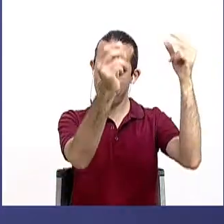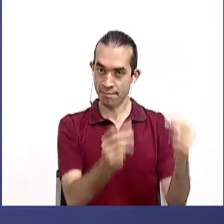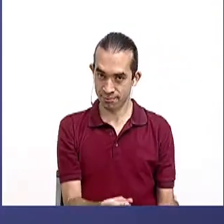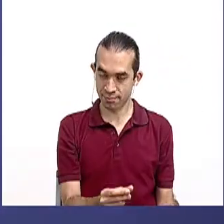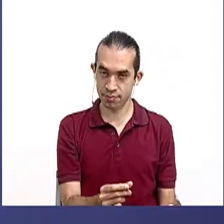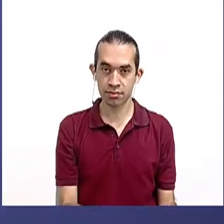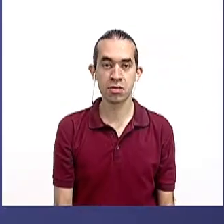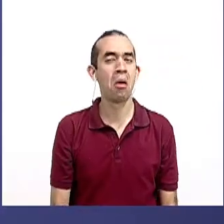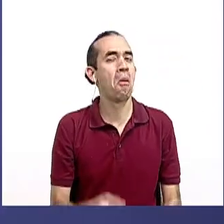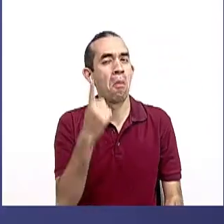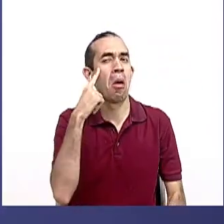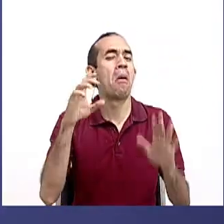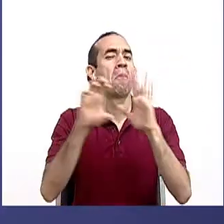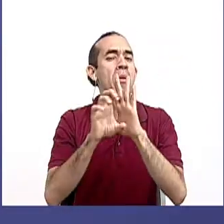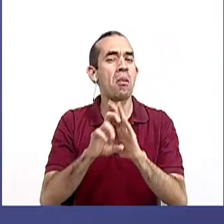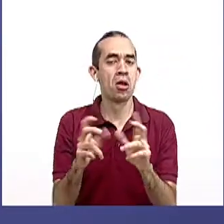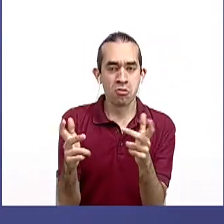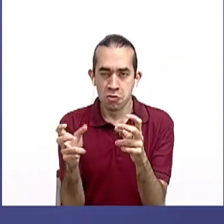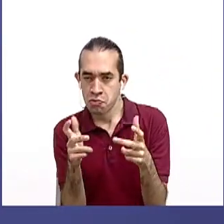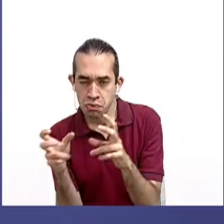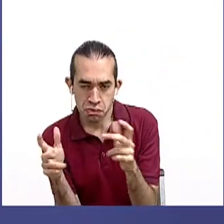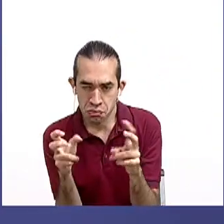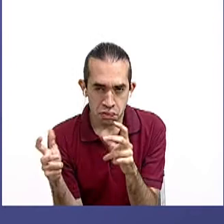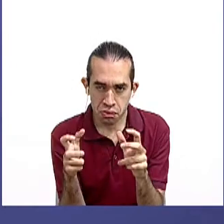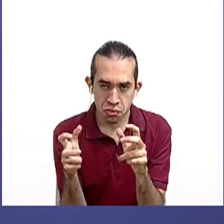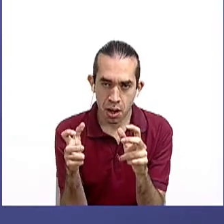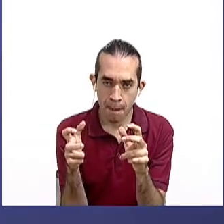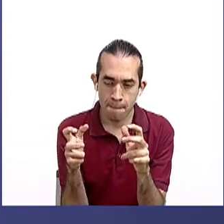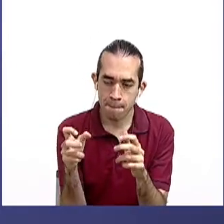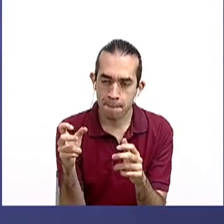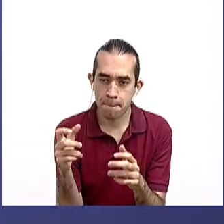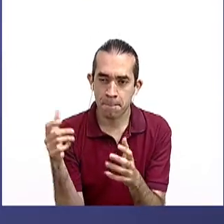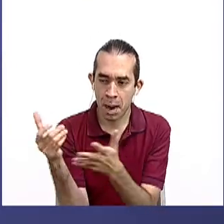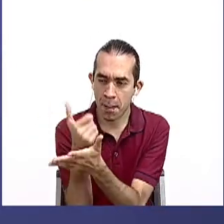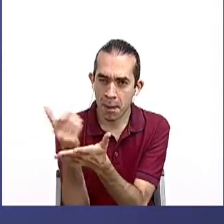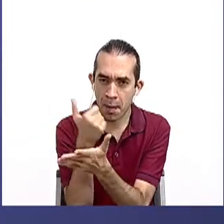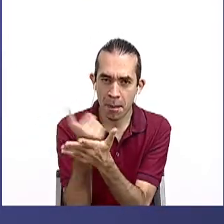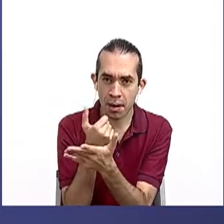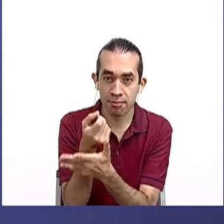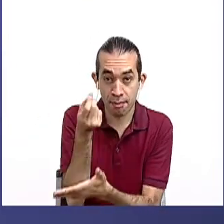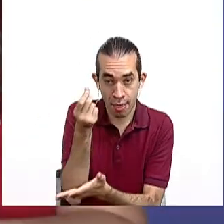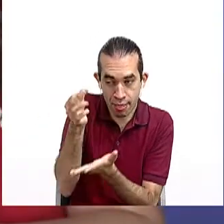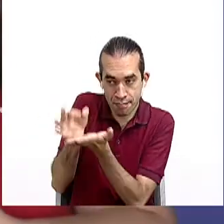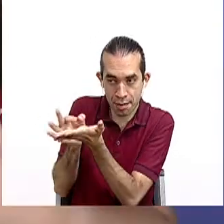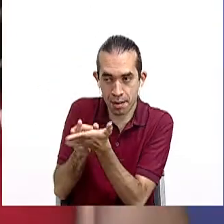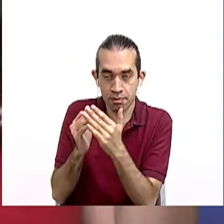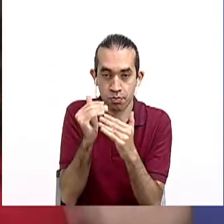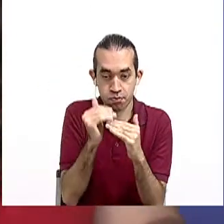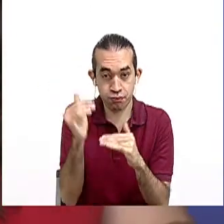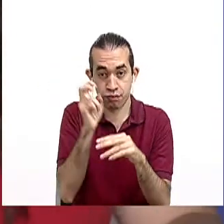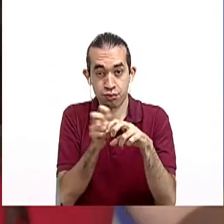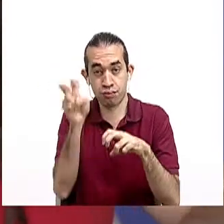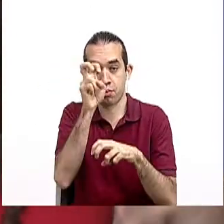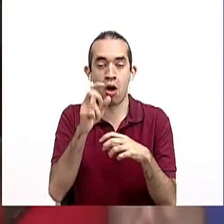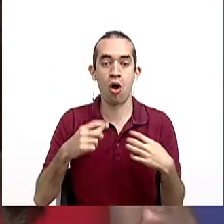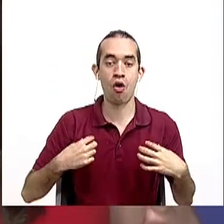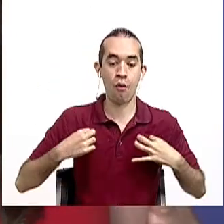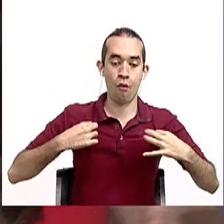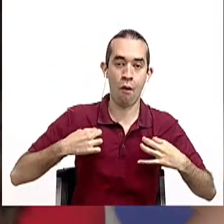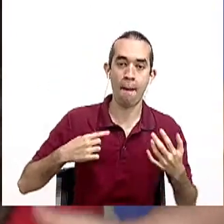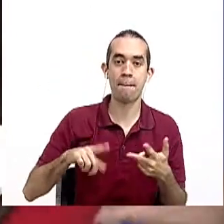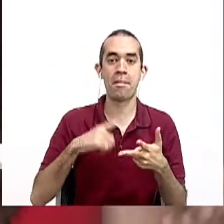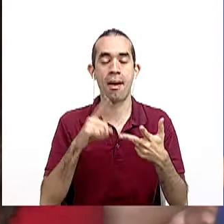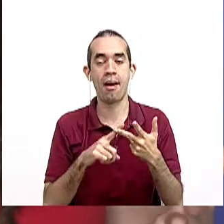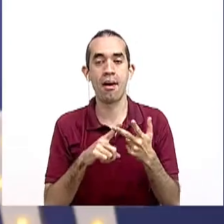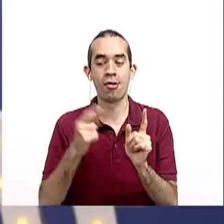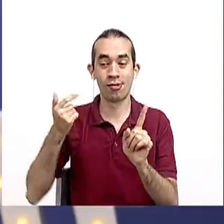you're playing a video game and with each game you earn coins to buy levels or skins or pets